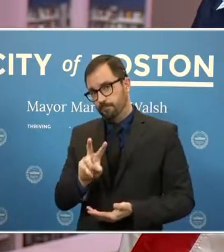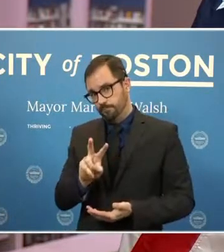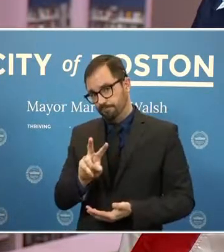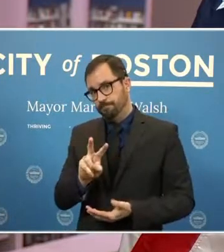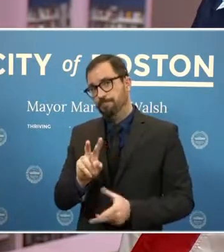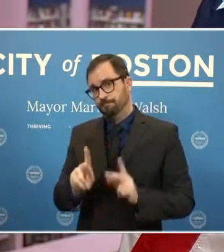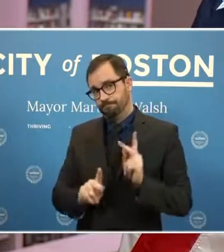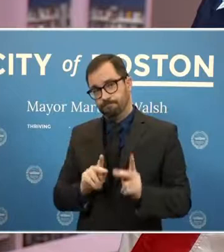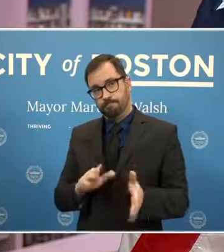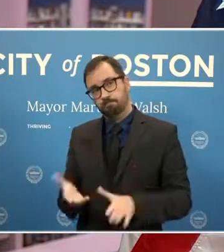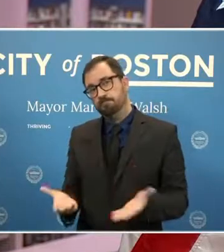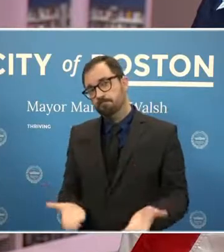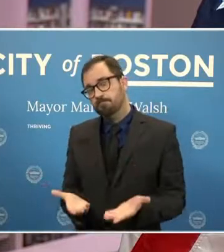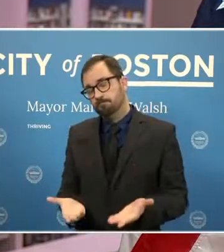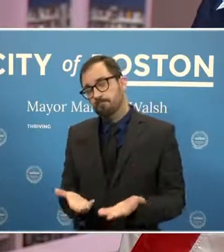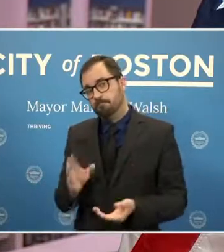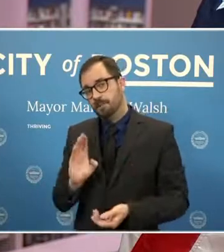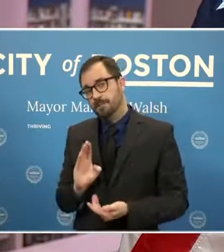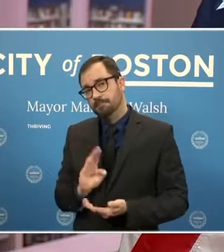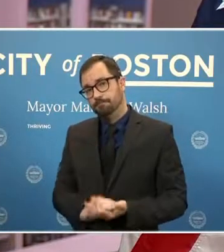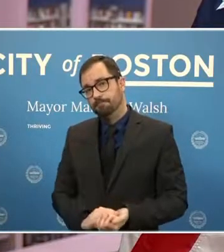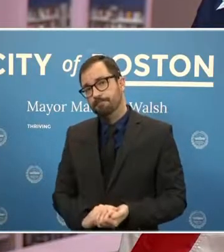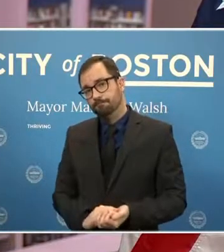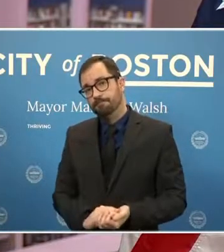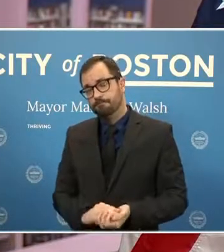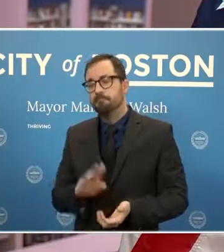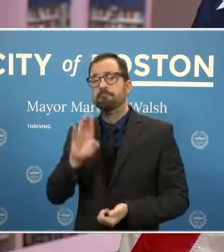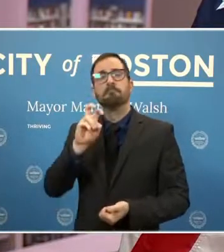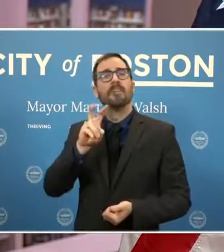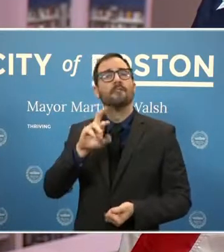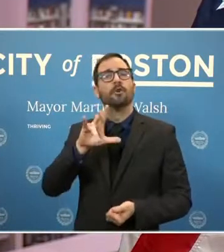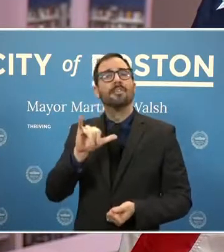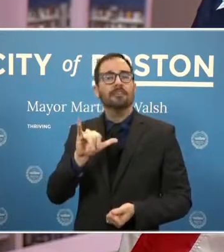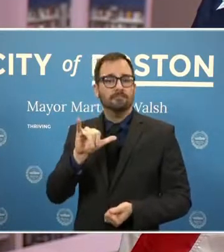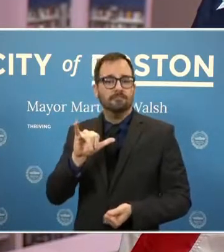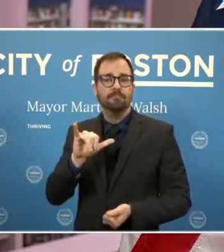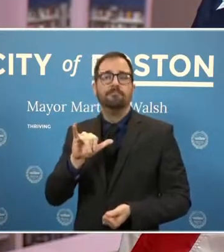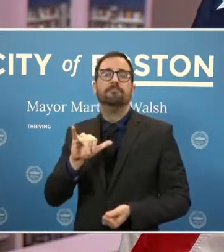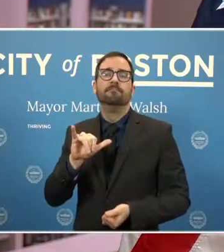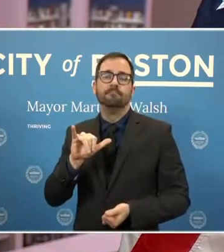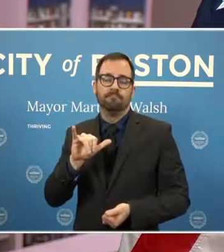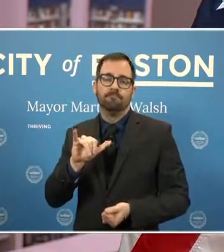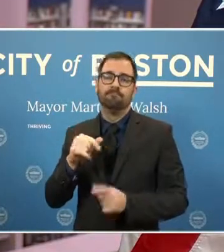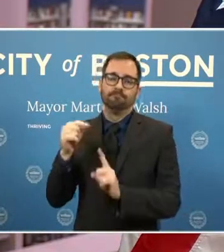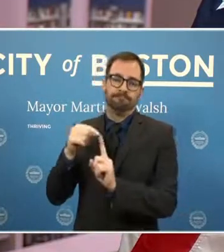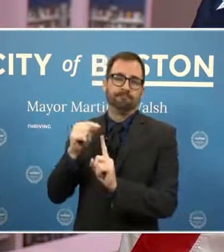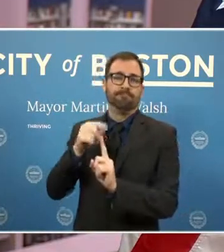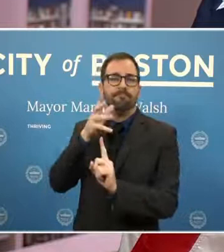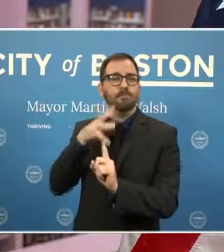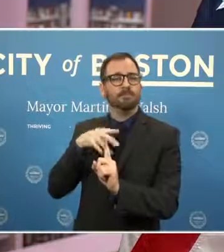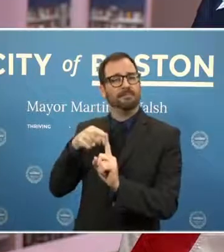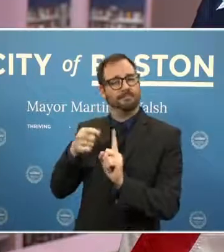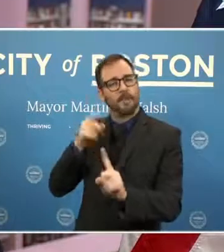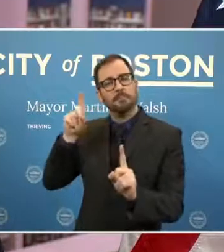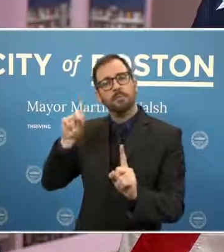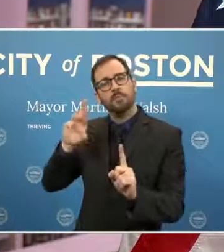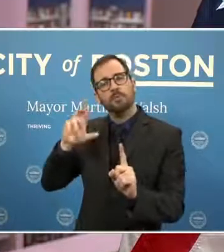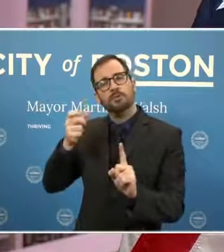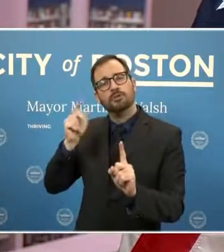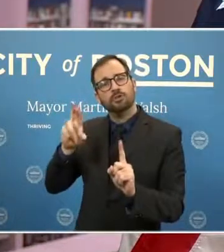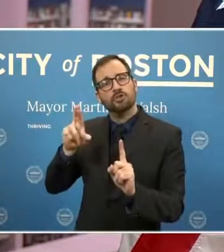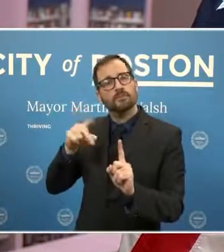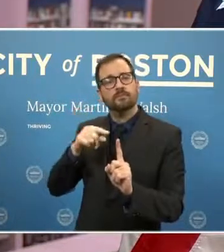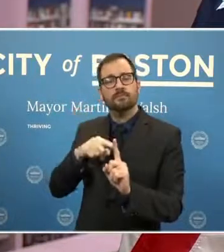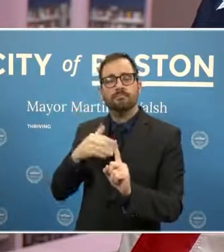in Dorchester. Her family and the thousands of families she helped miss her terribly. I think of Regina